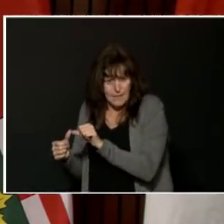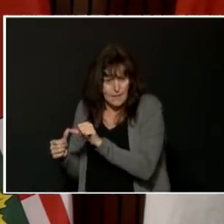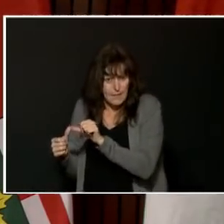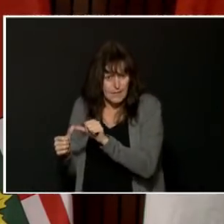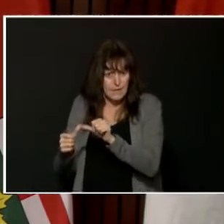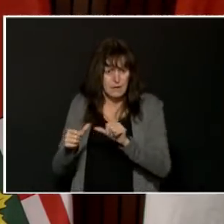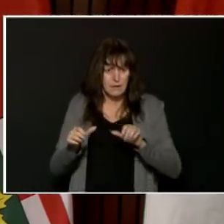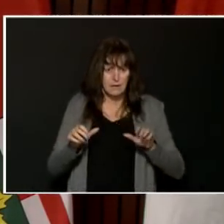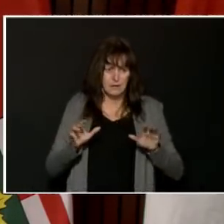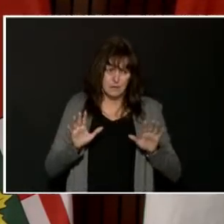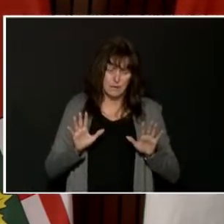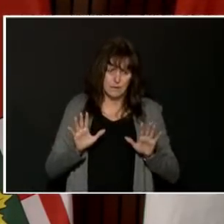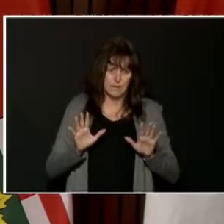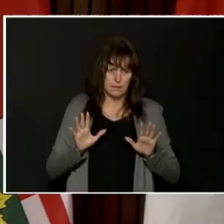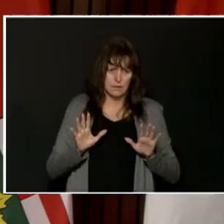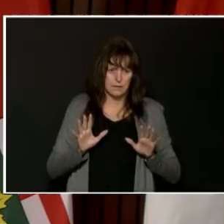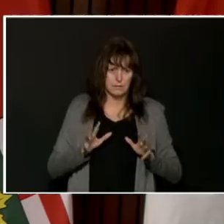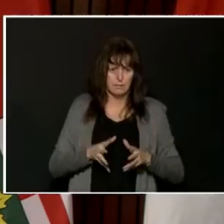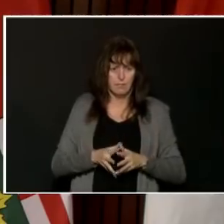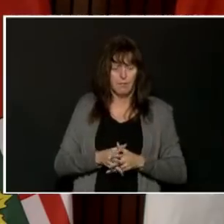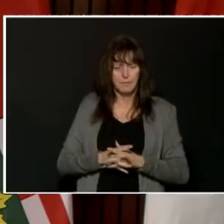Next question.